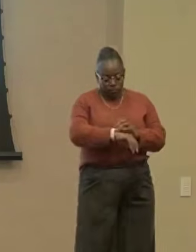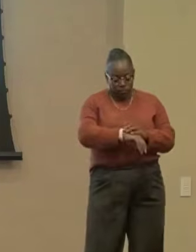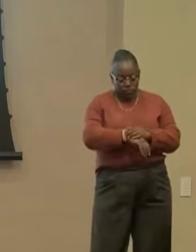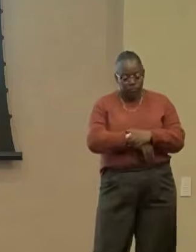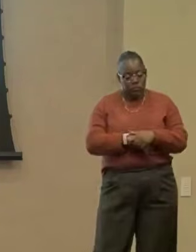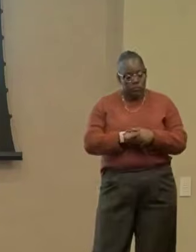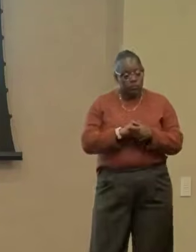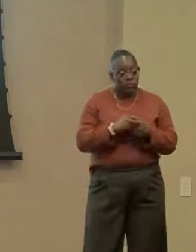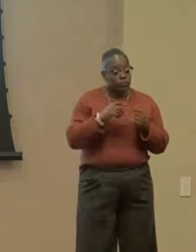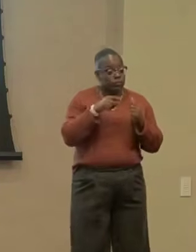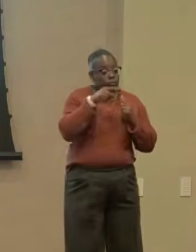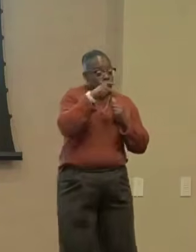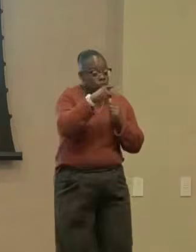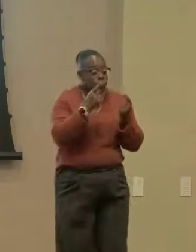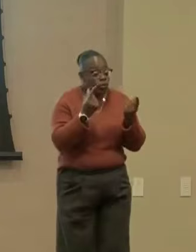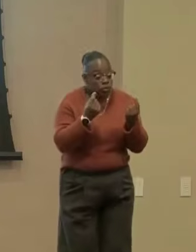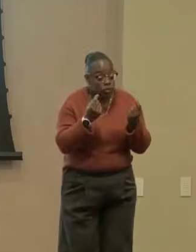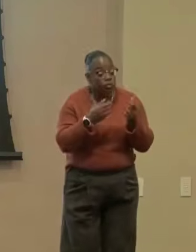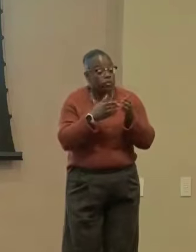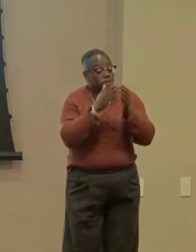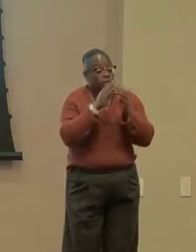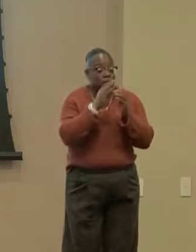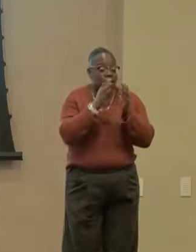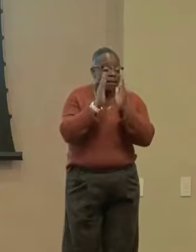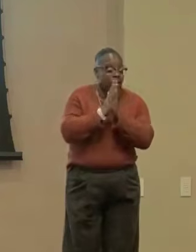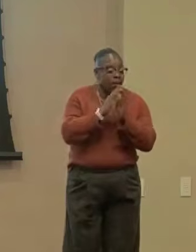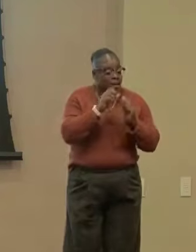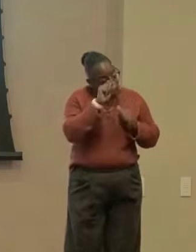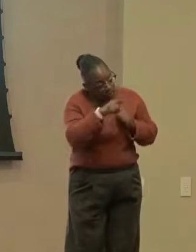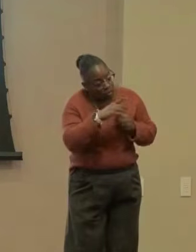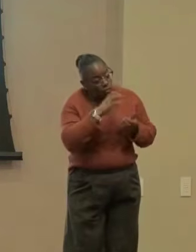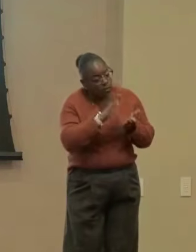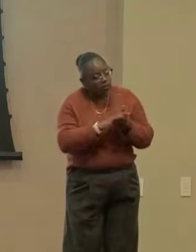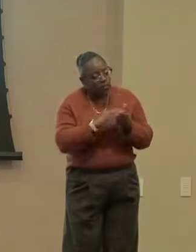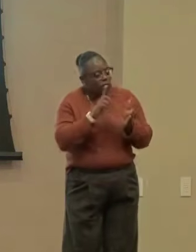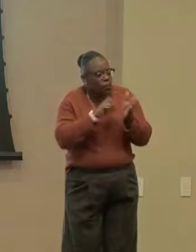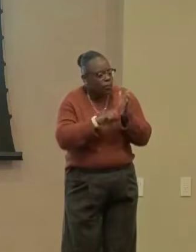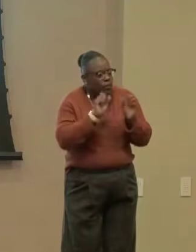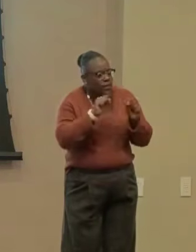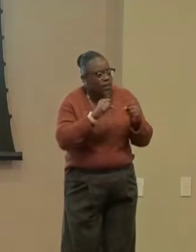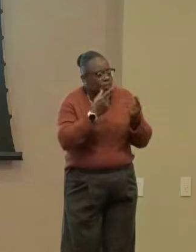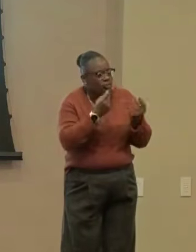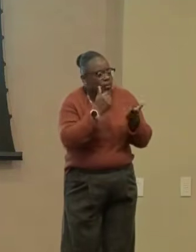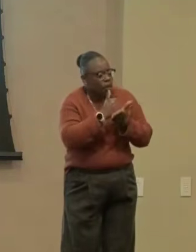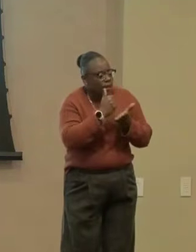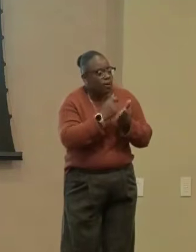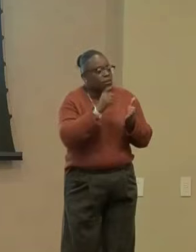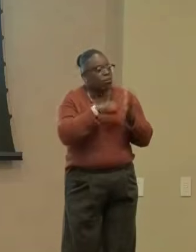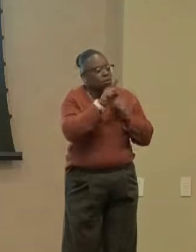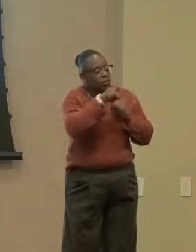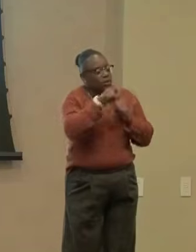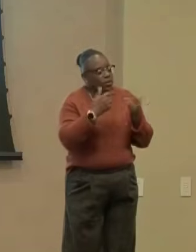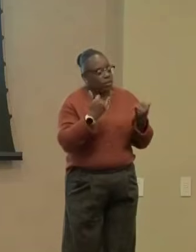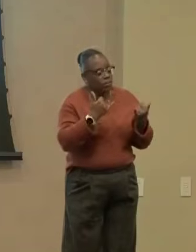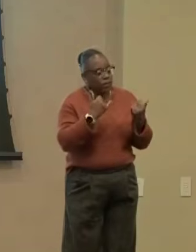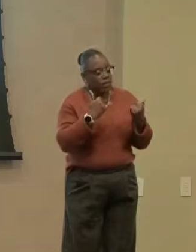would say what you can do is ask, right? What can I do to help you? What do you need right now? I think